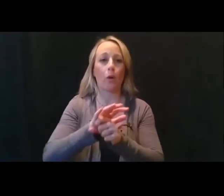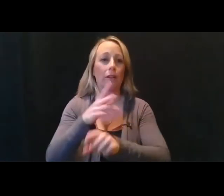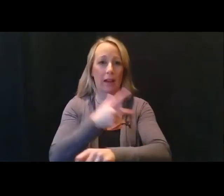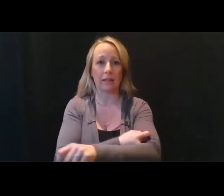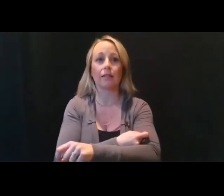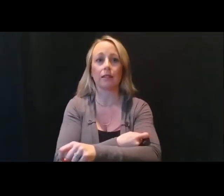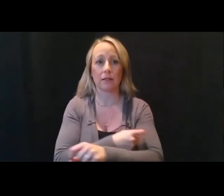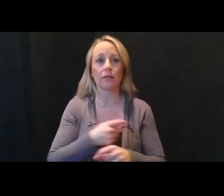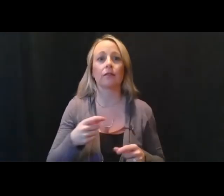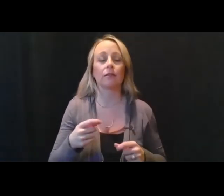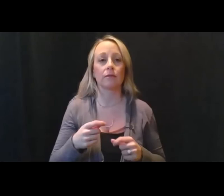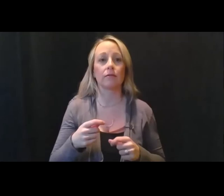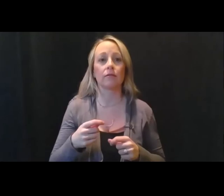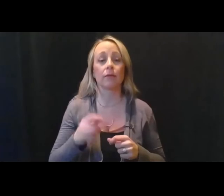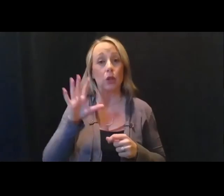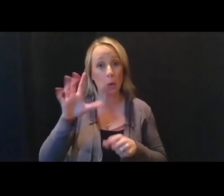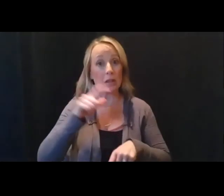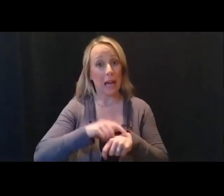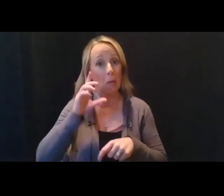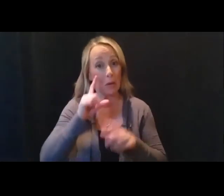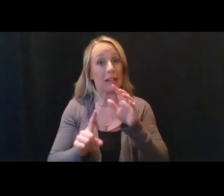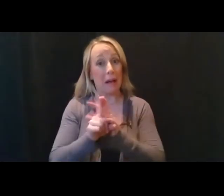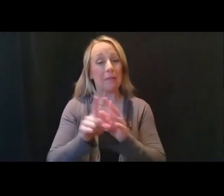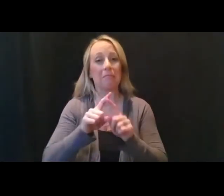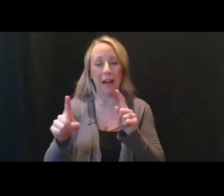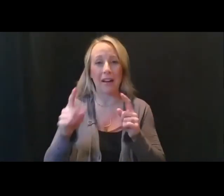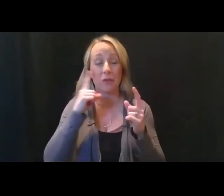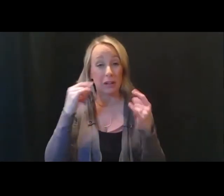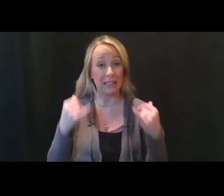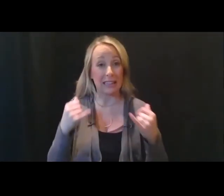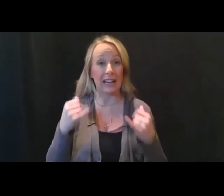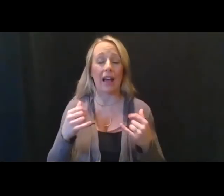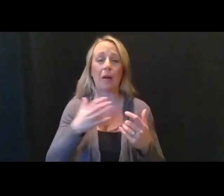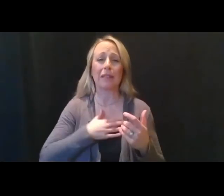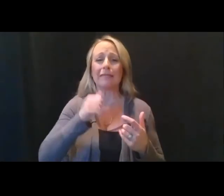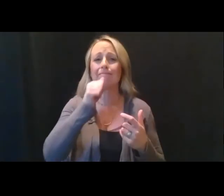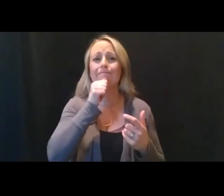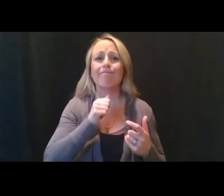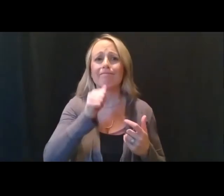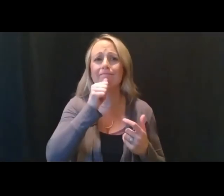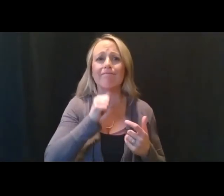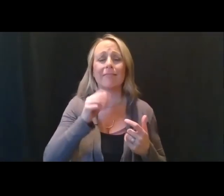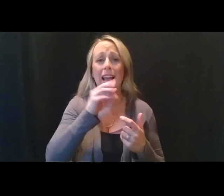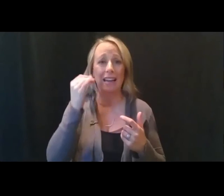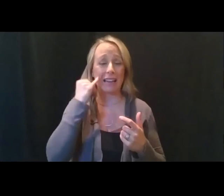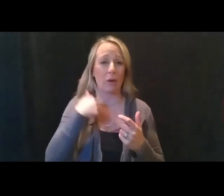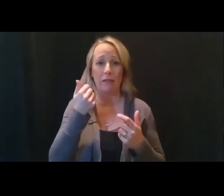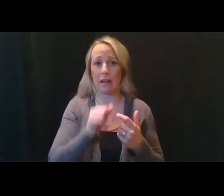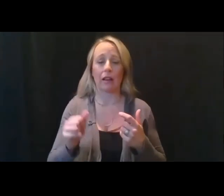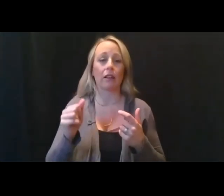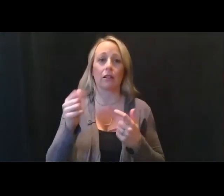Your turn will come, and in the meantime, you should learn about the vaccine and get any answers to any questions you may have.